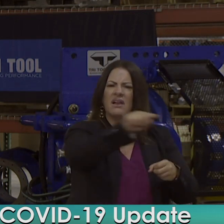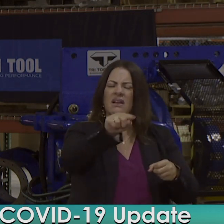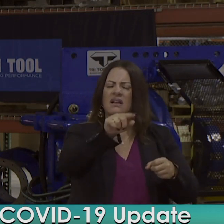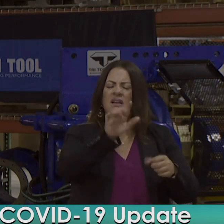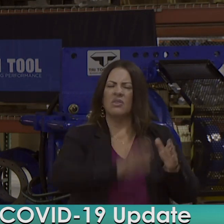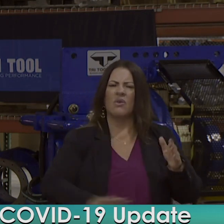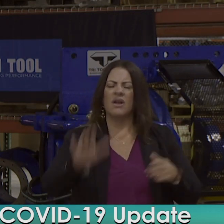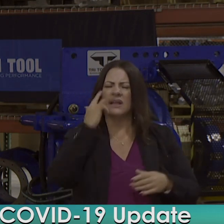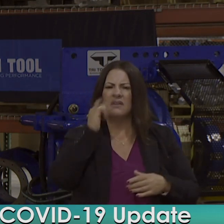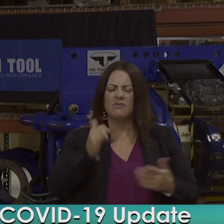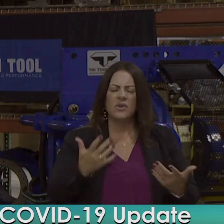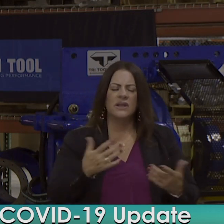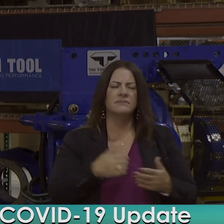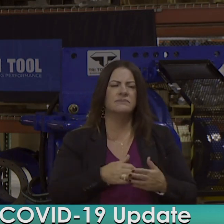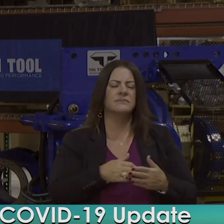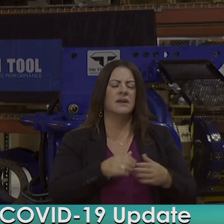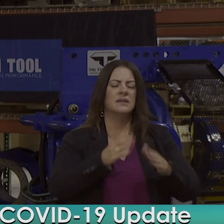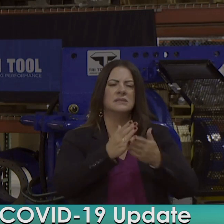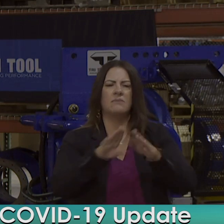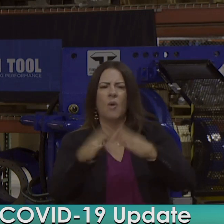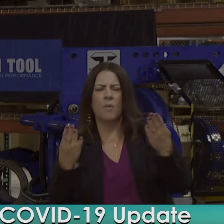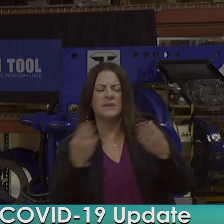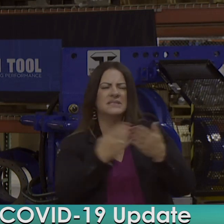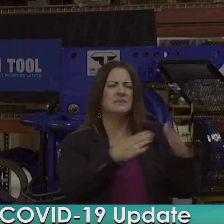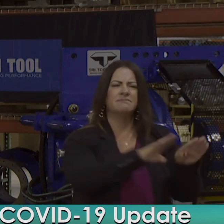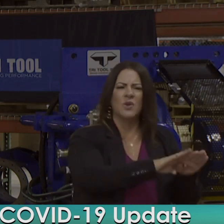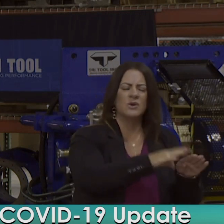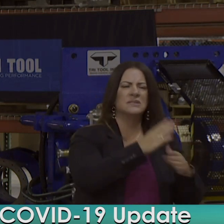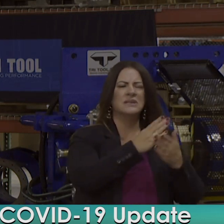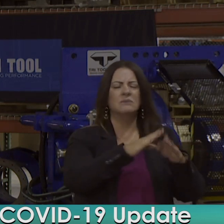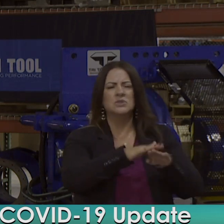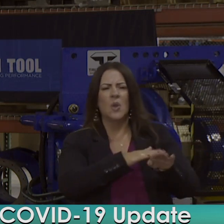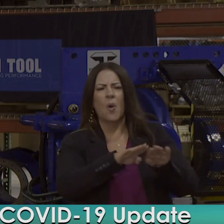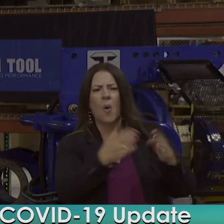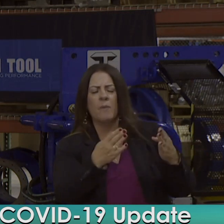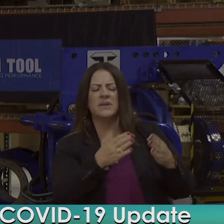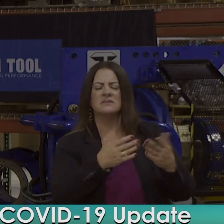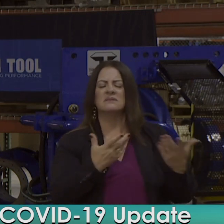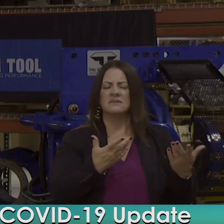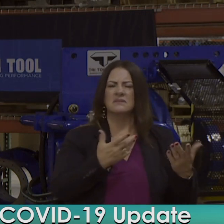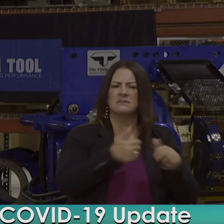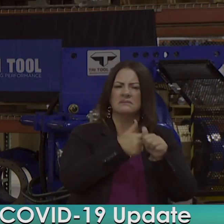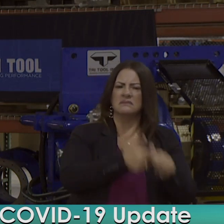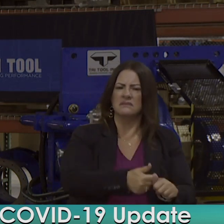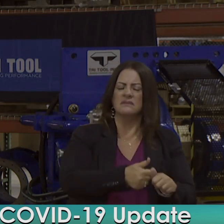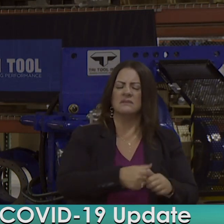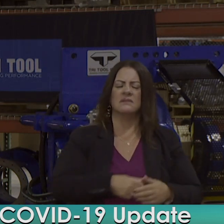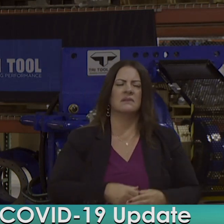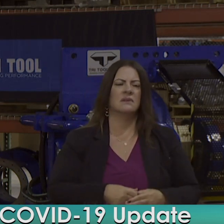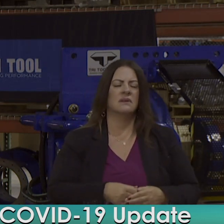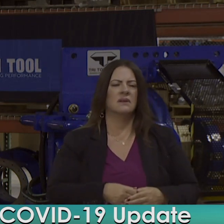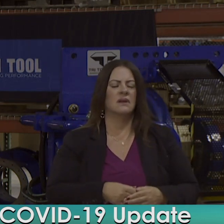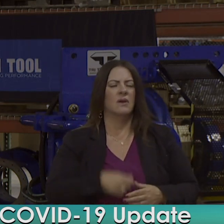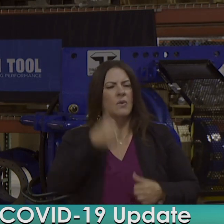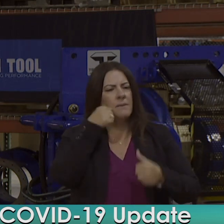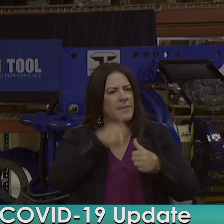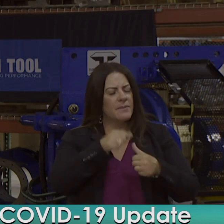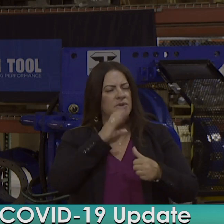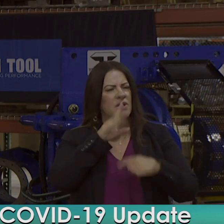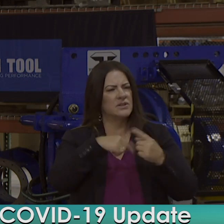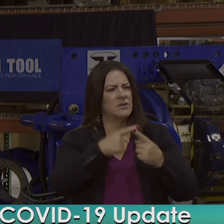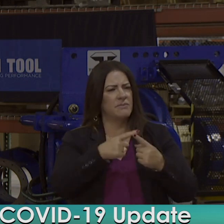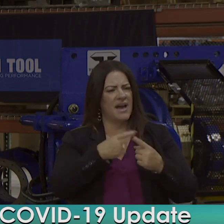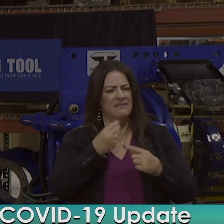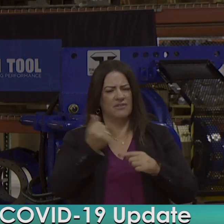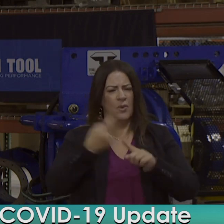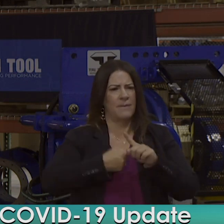state going at different paces and a willingness, again, as always, what we refer to as the sixth indicator. We've talked a lot about last